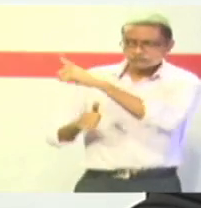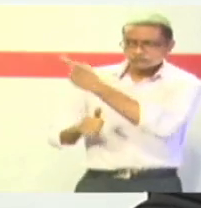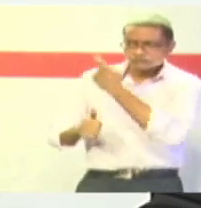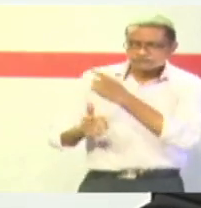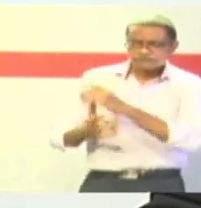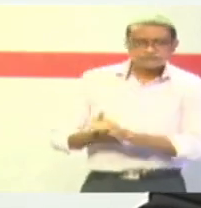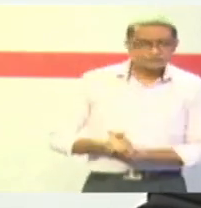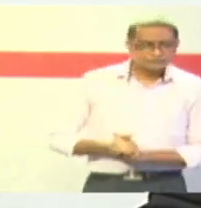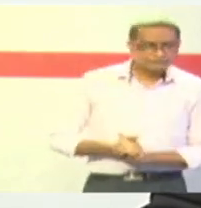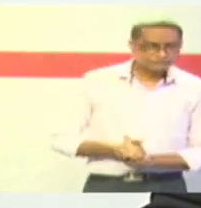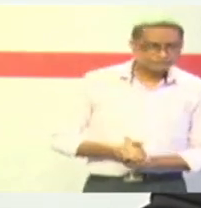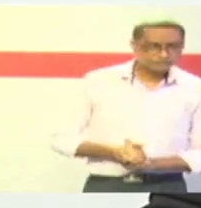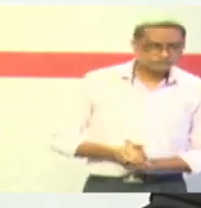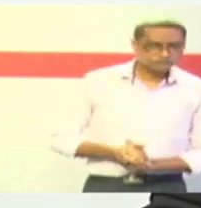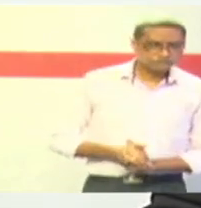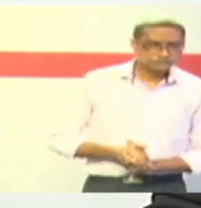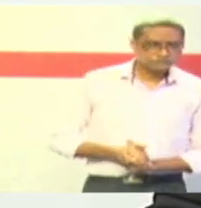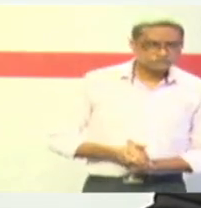question.